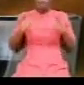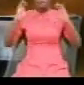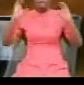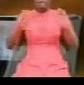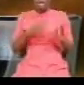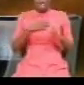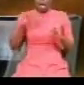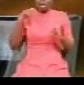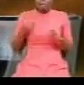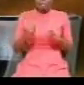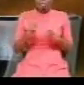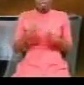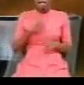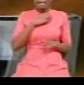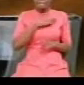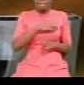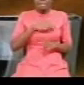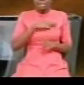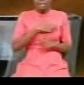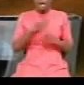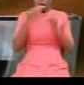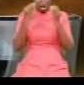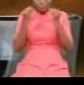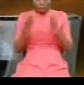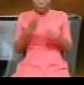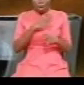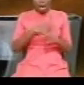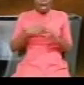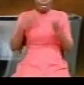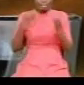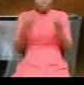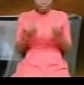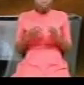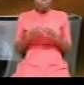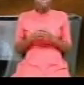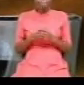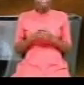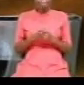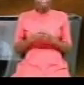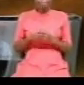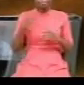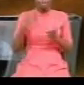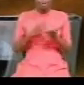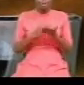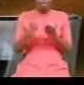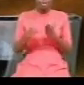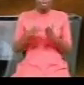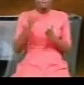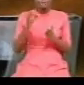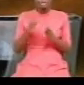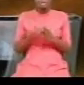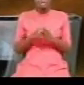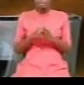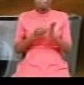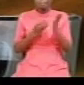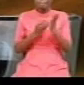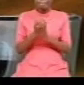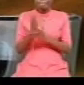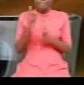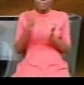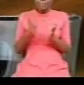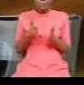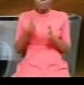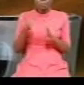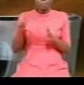and still minister more and more and more. The Holy Spirit, through Paul the